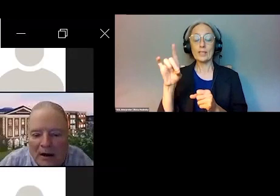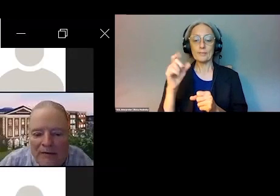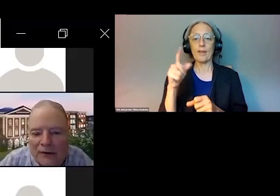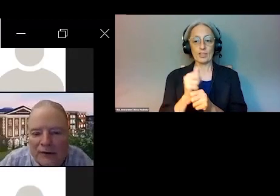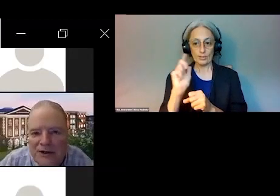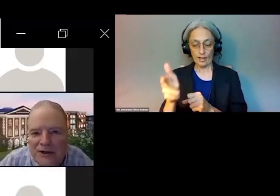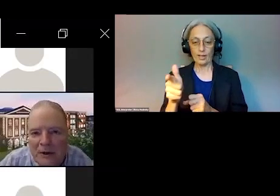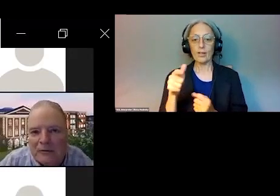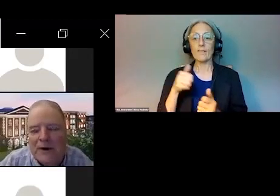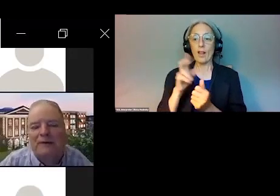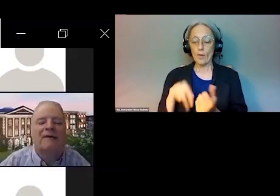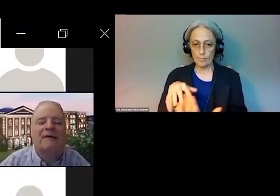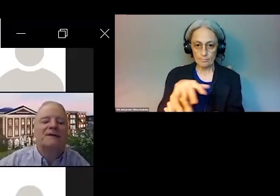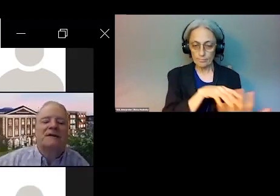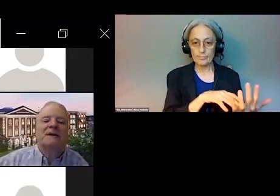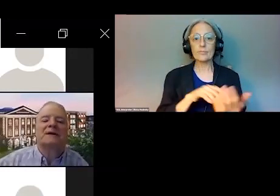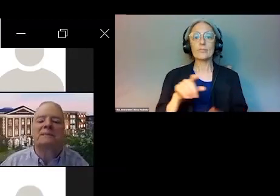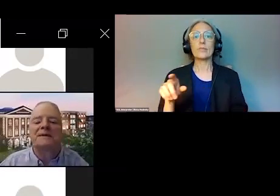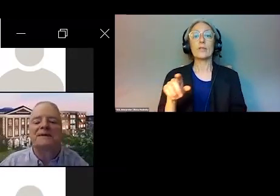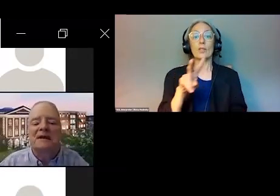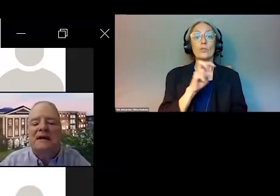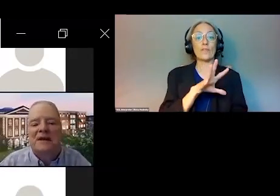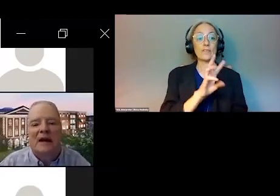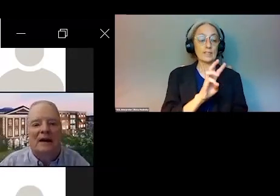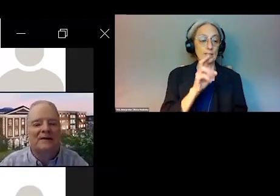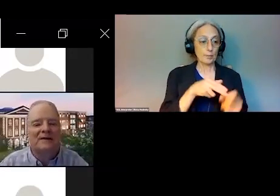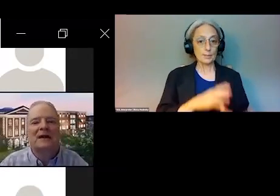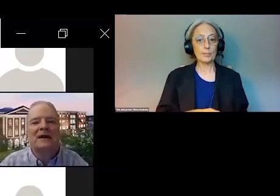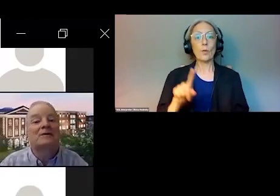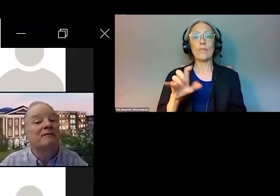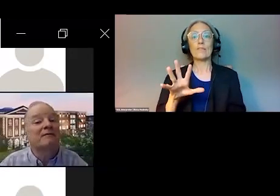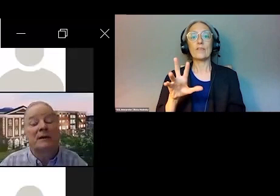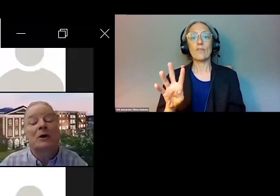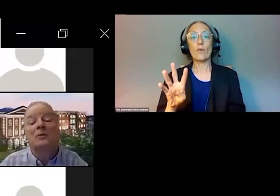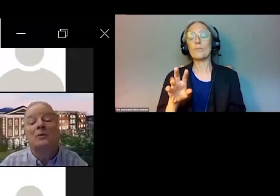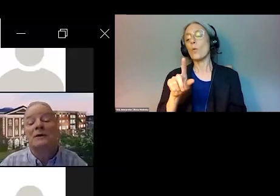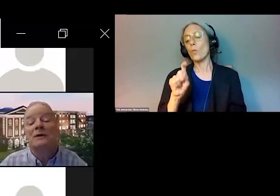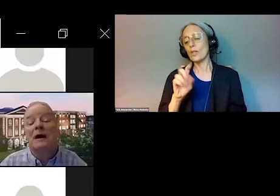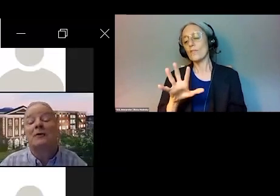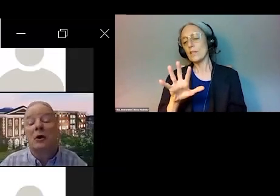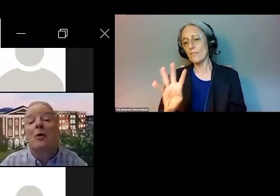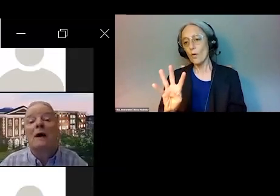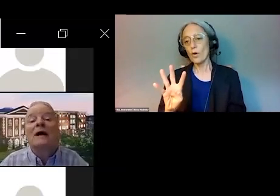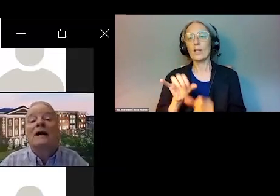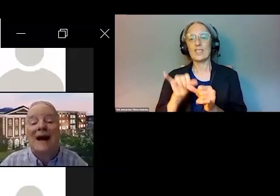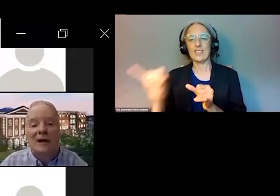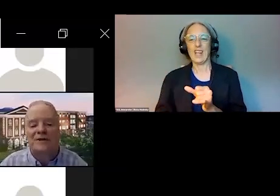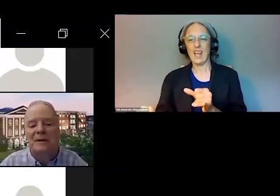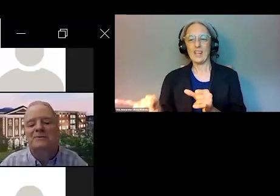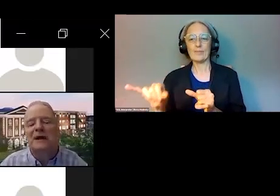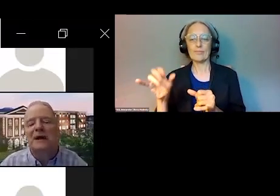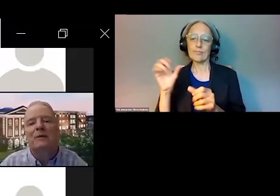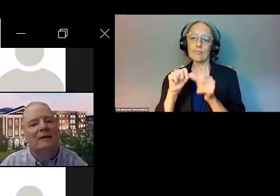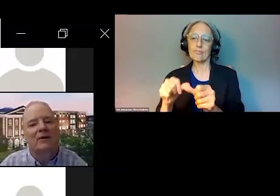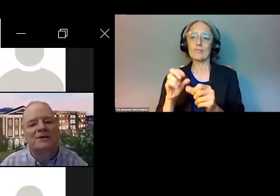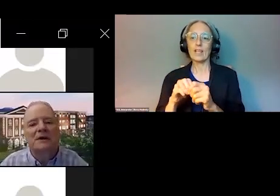154 of those original 256 participants stayed in the study. It was a pretty low